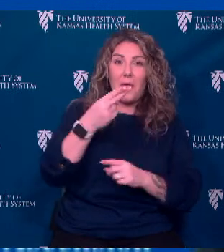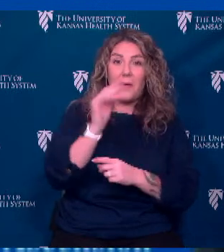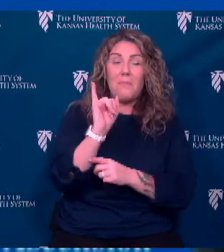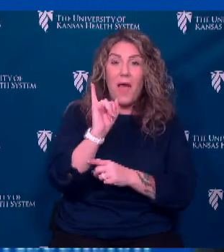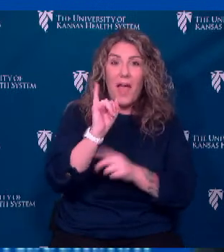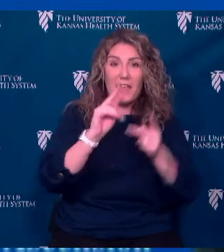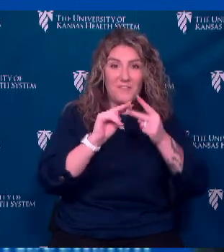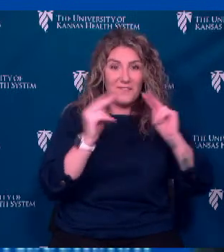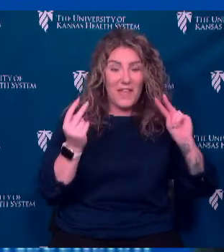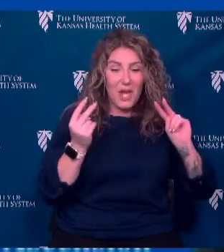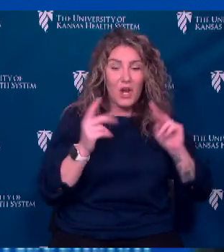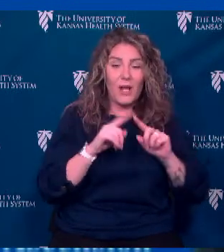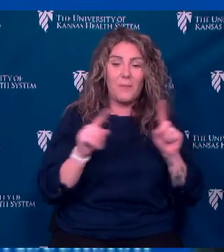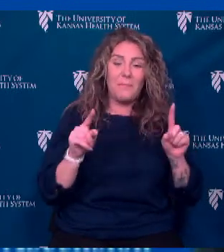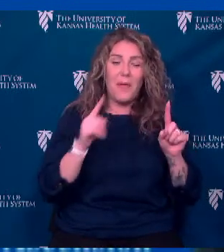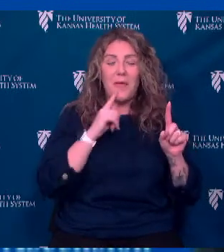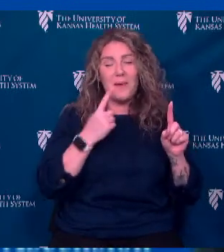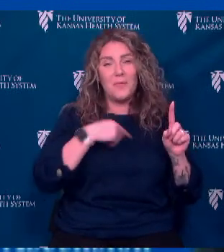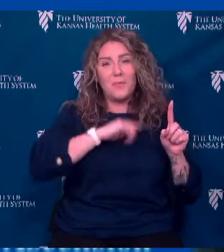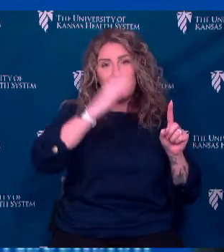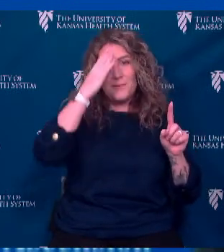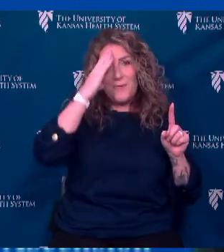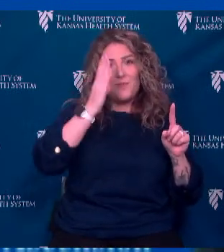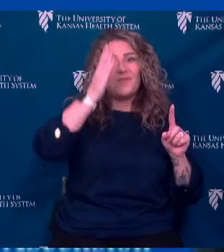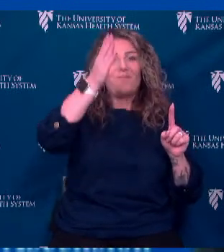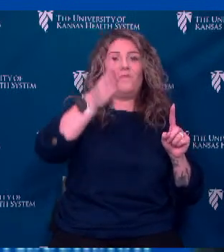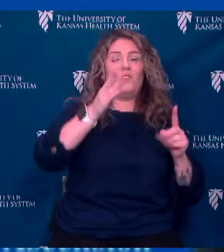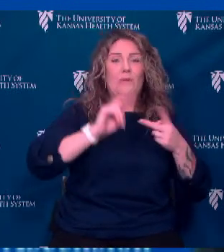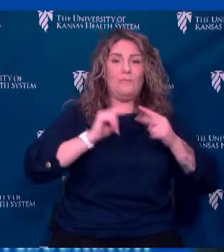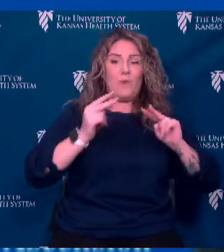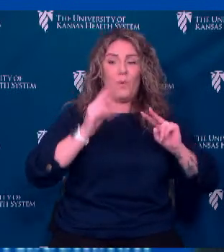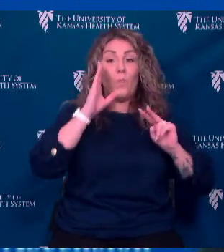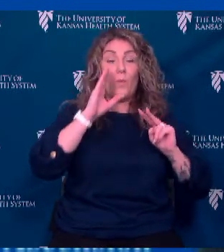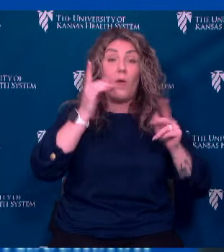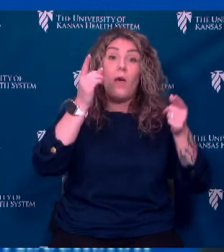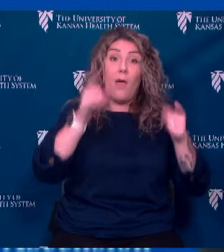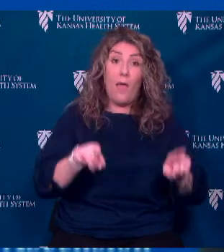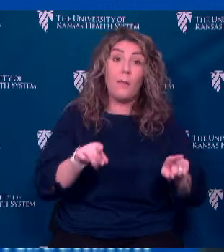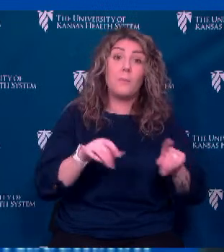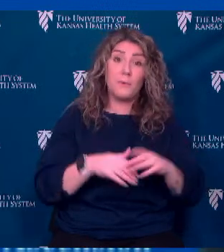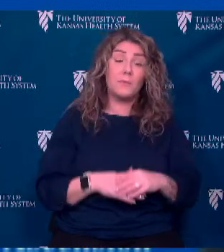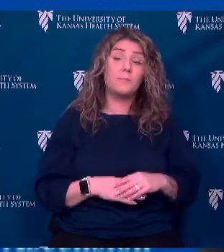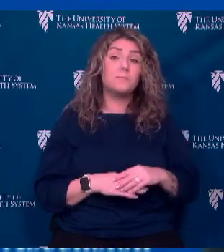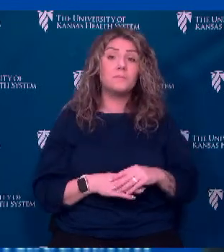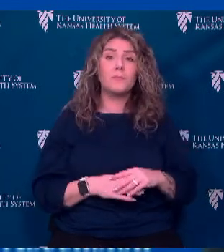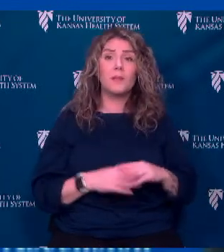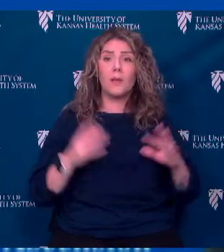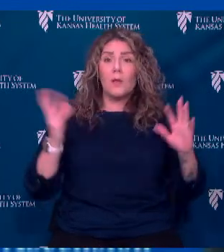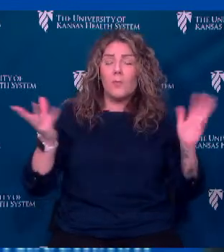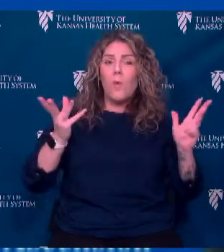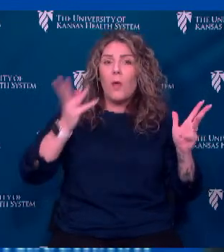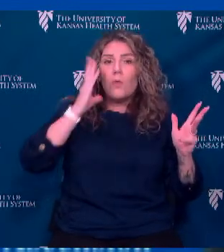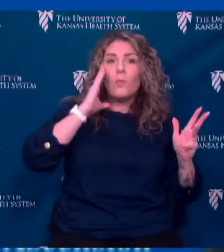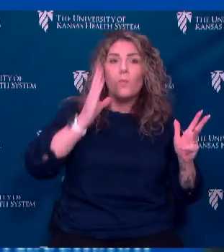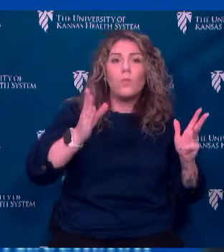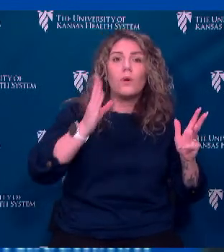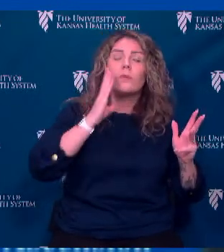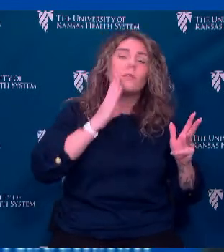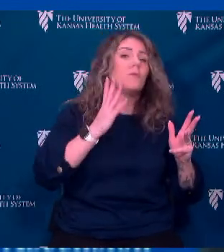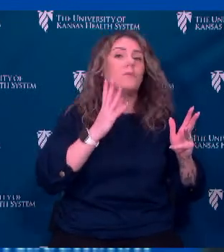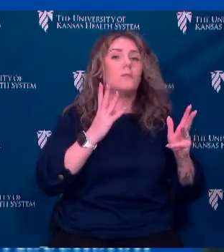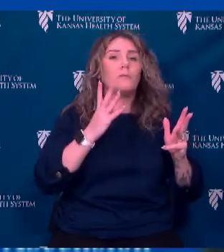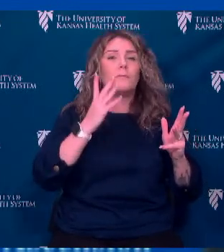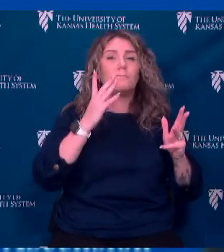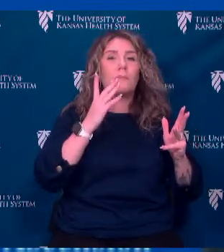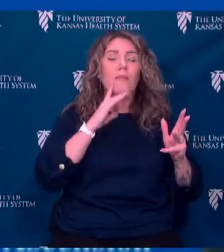variant. But nonetheless, we know that future variants will occur. And what will be the defense of people?